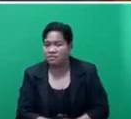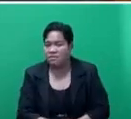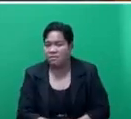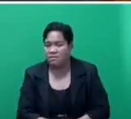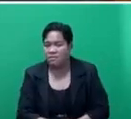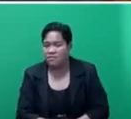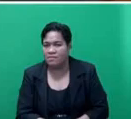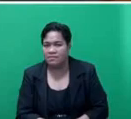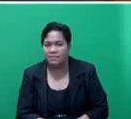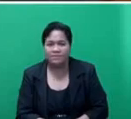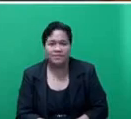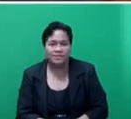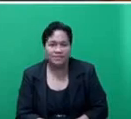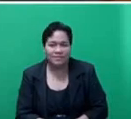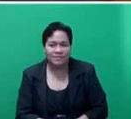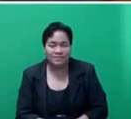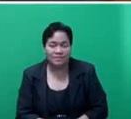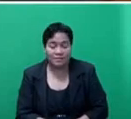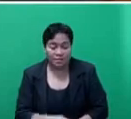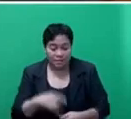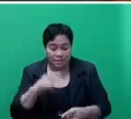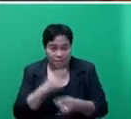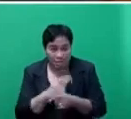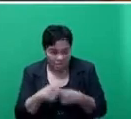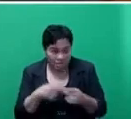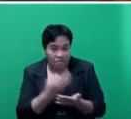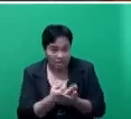Honorable Speaker, when we talk about funding,